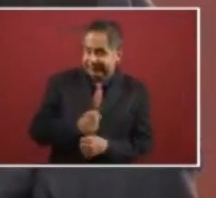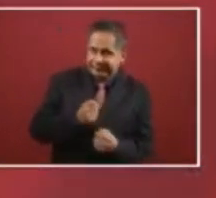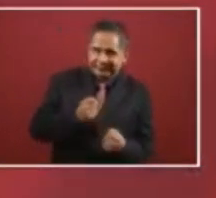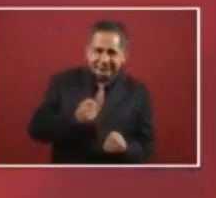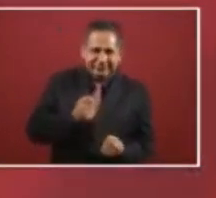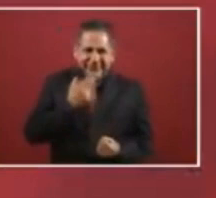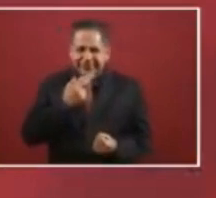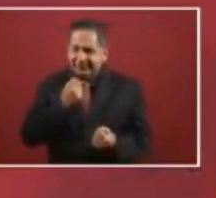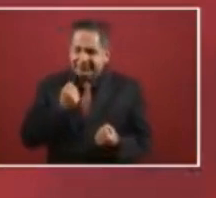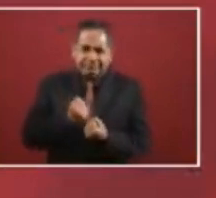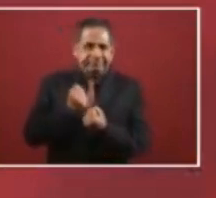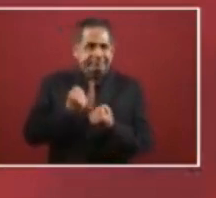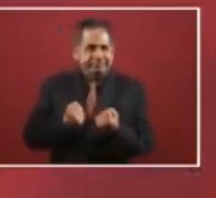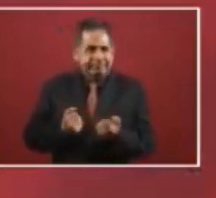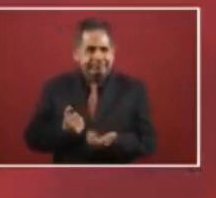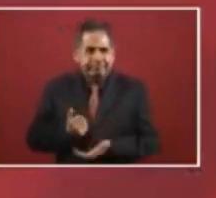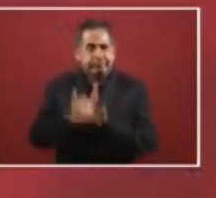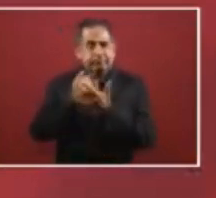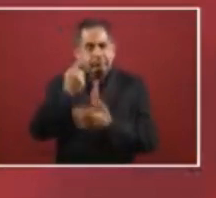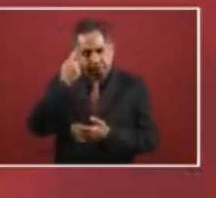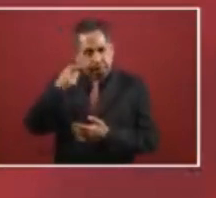which will